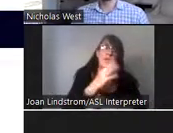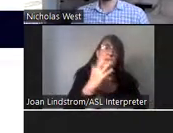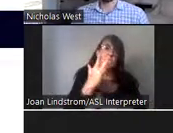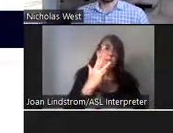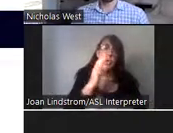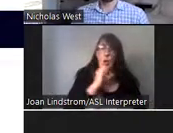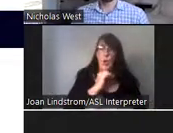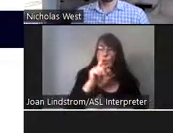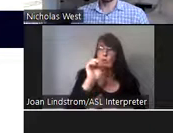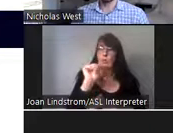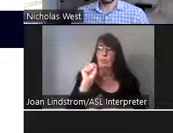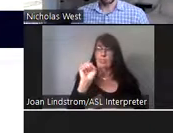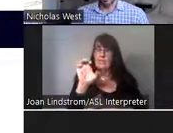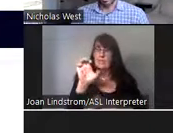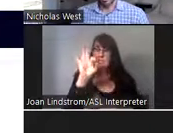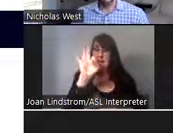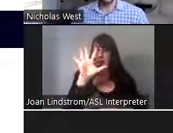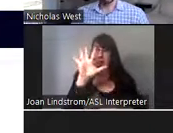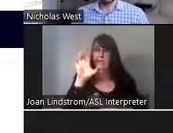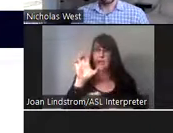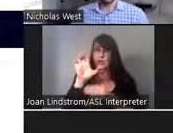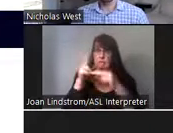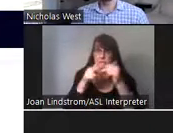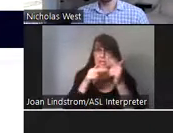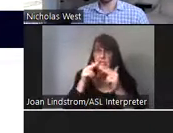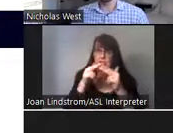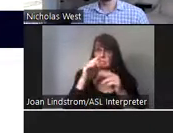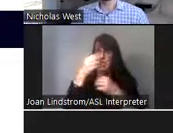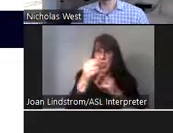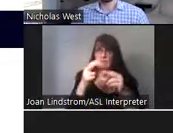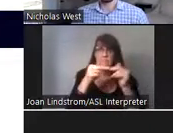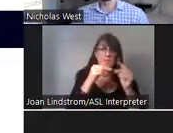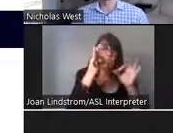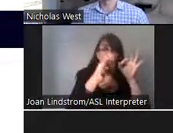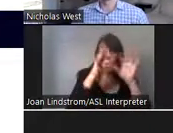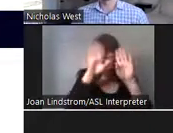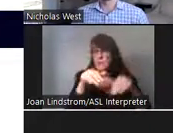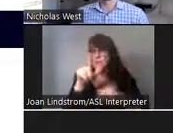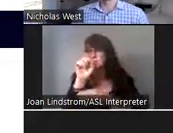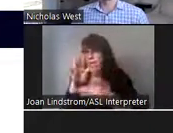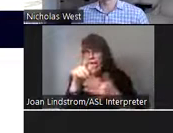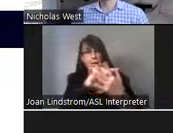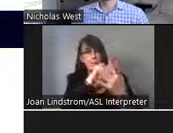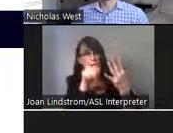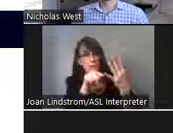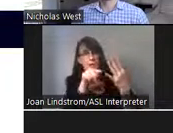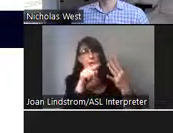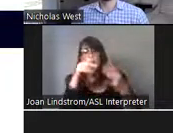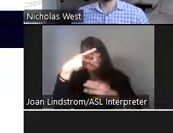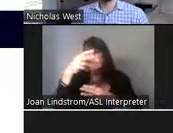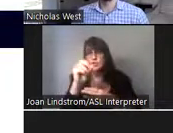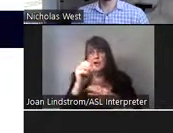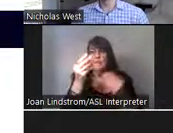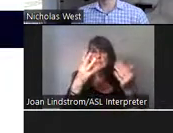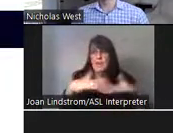or lease about 9,500 federal buildings, like office buildings, courthouses, labs, post offices, land ports of